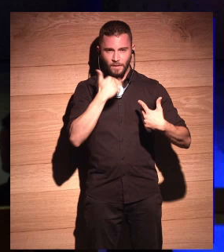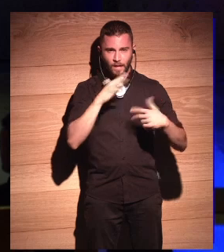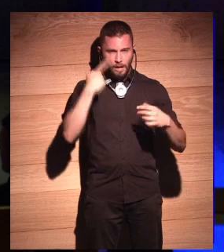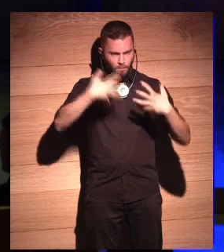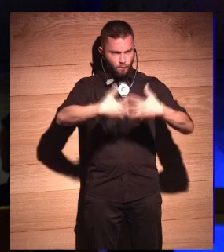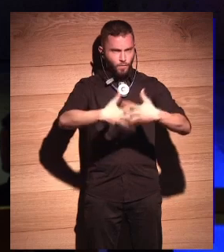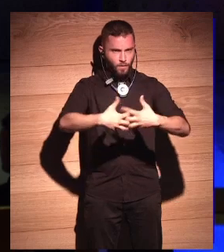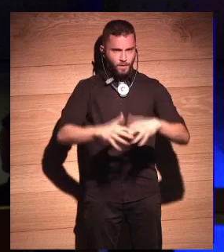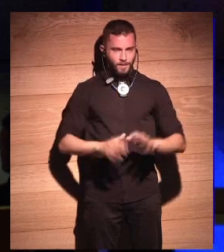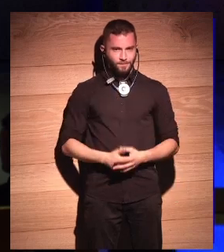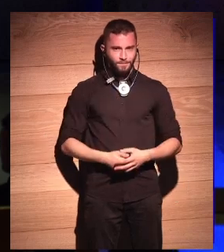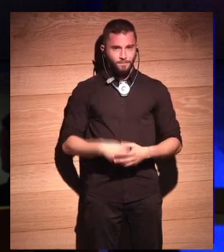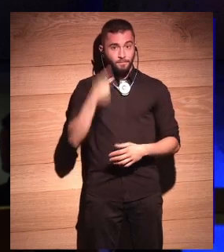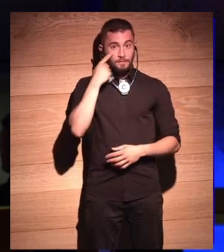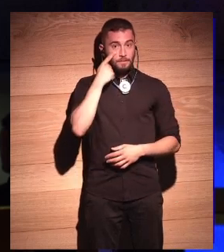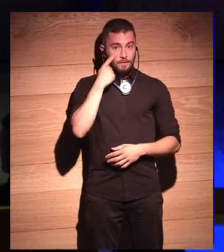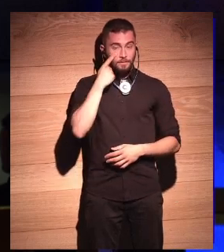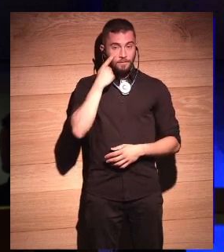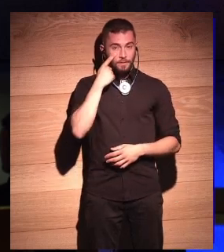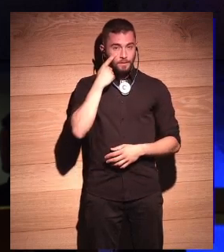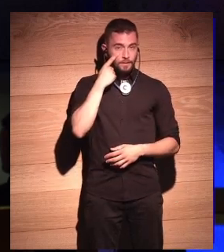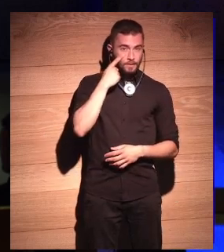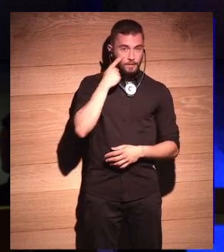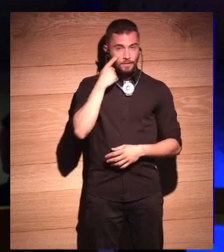Let's see if we can keep it going.